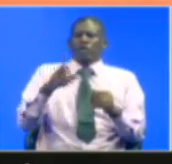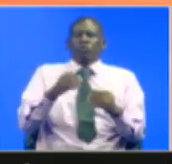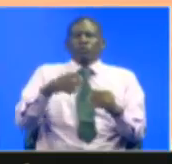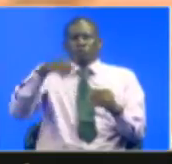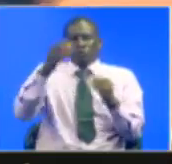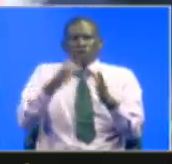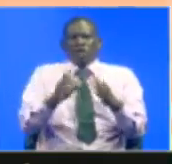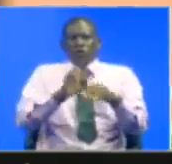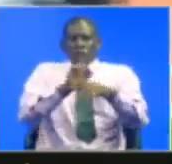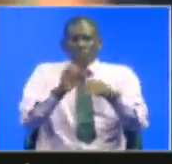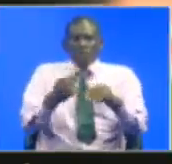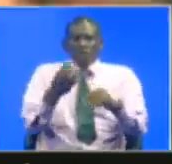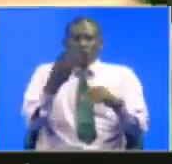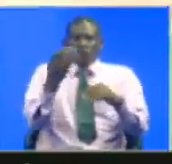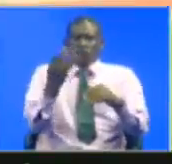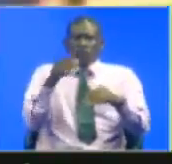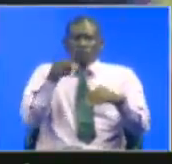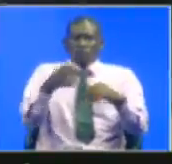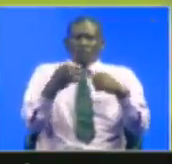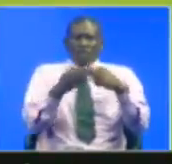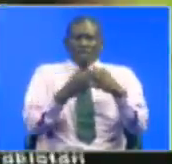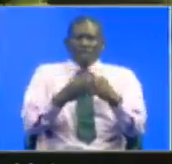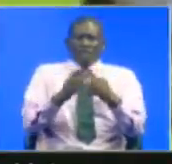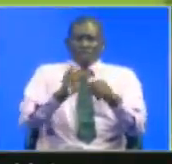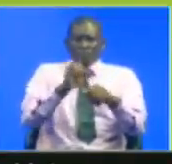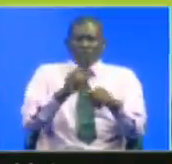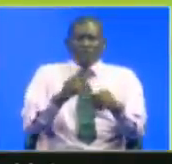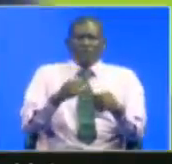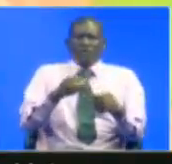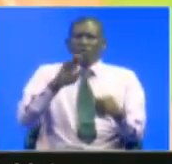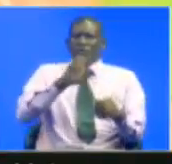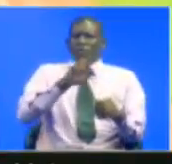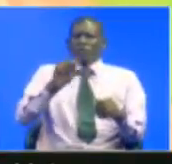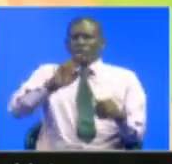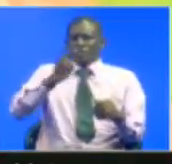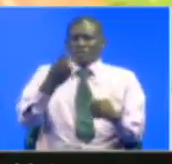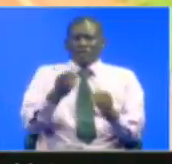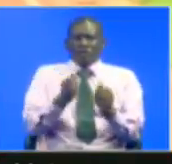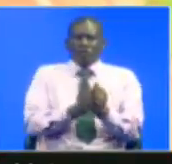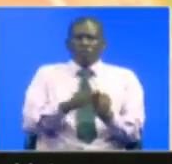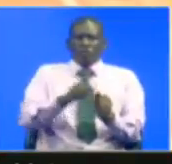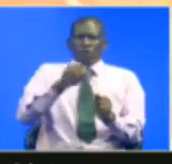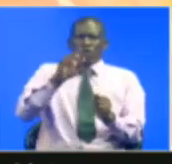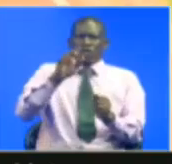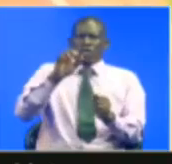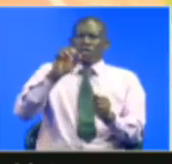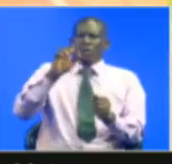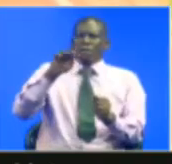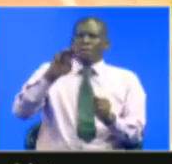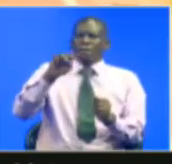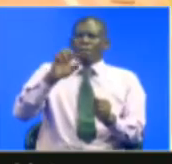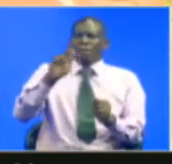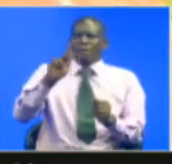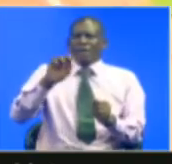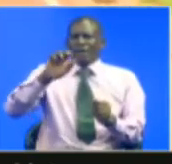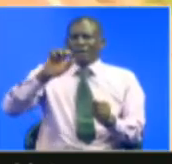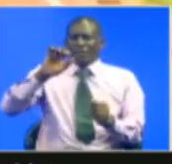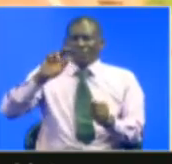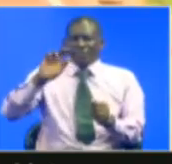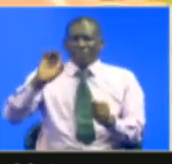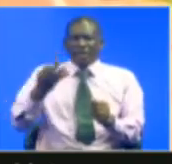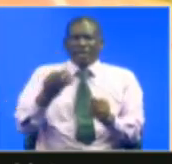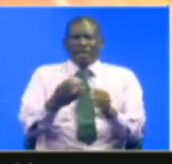1 minute 43.86 seconds. Kipigon Bet was second, with Michael Saruni third and 2016 Diamond League